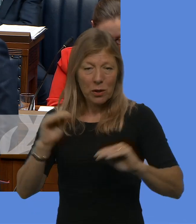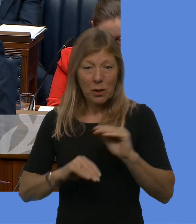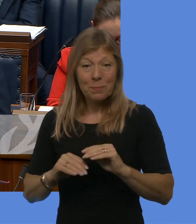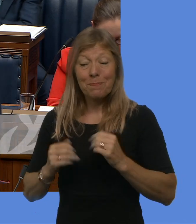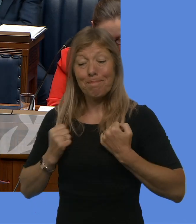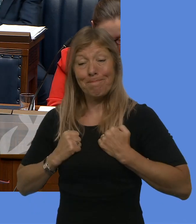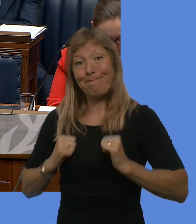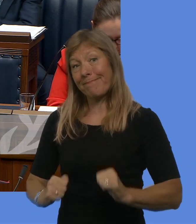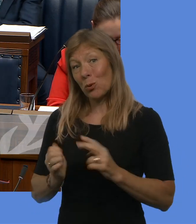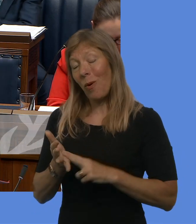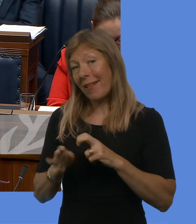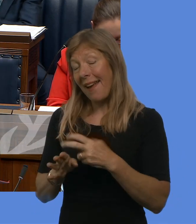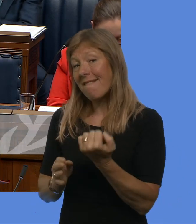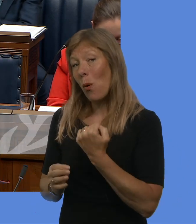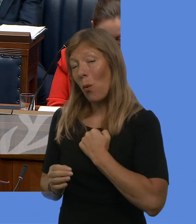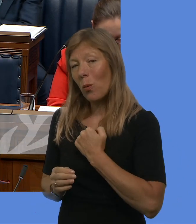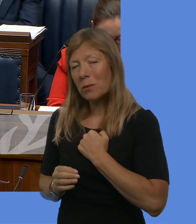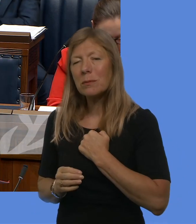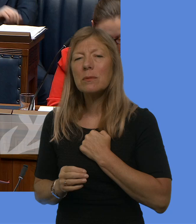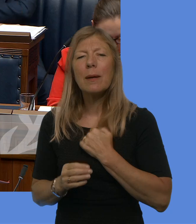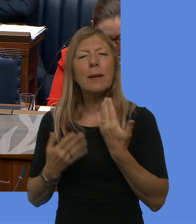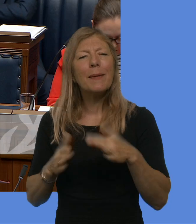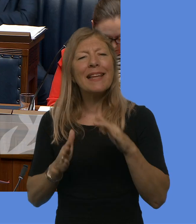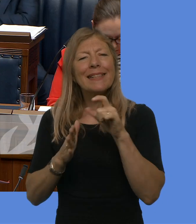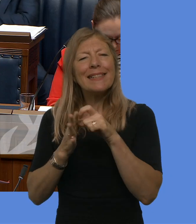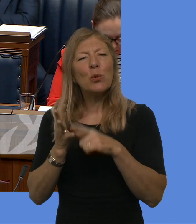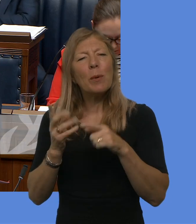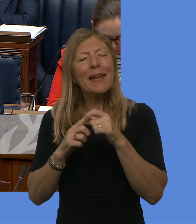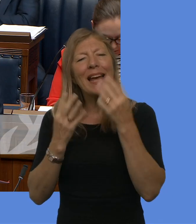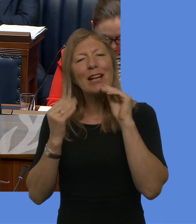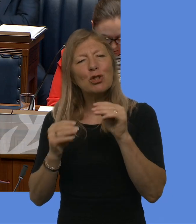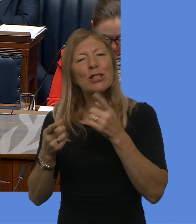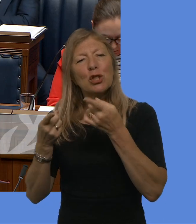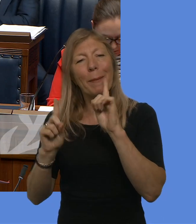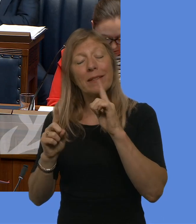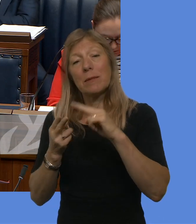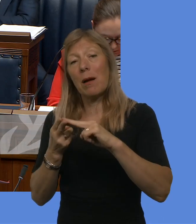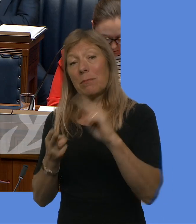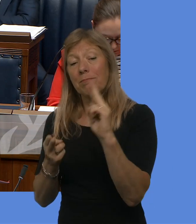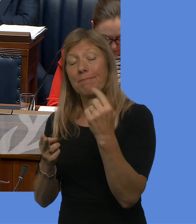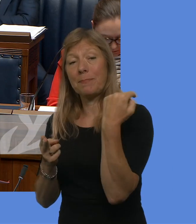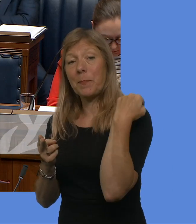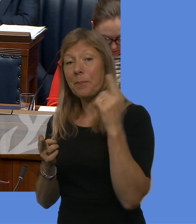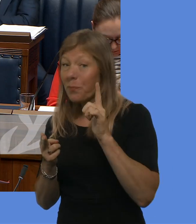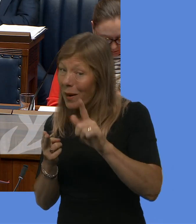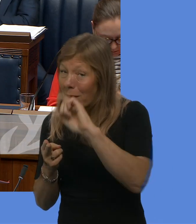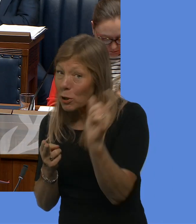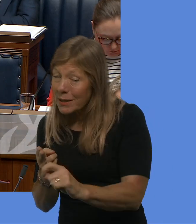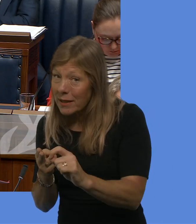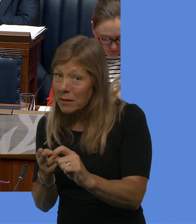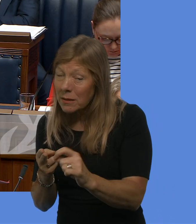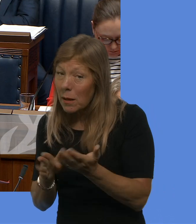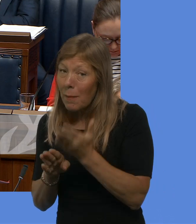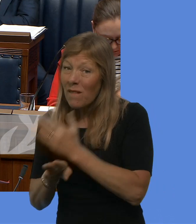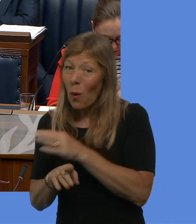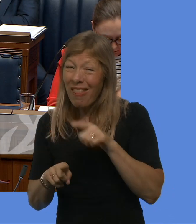scheme. It was a DUP education minister who increased it by 20%. It had stood still for nearly